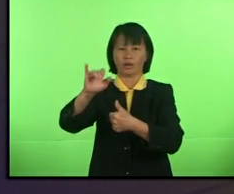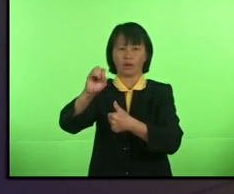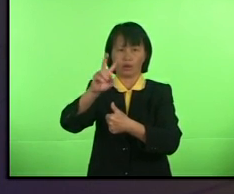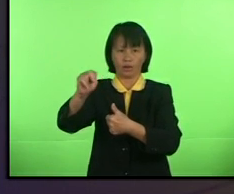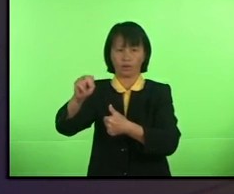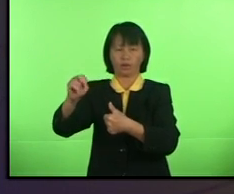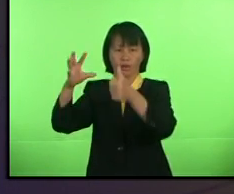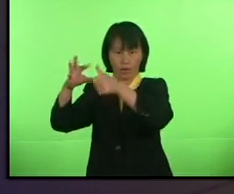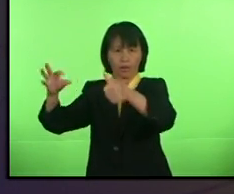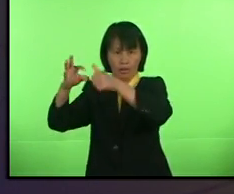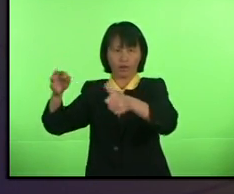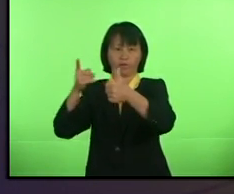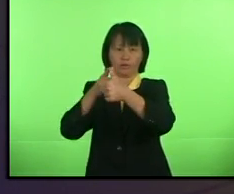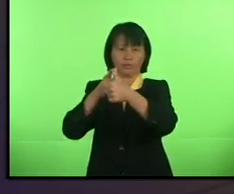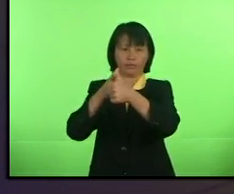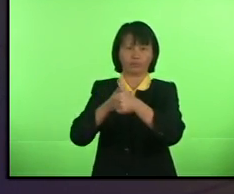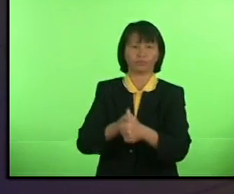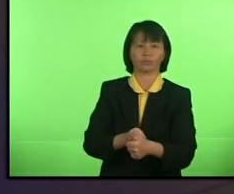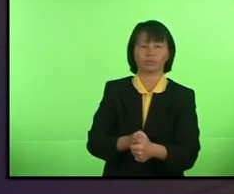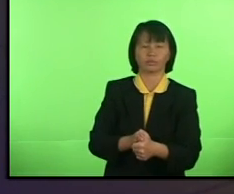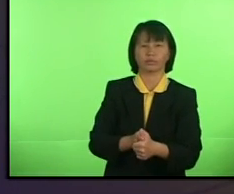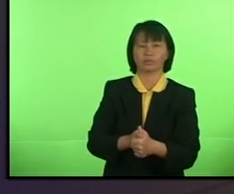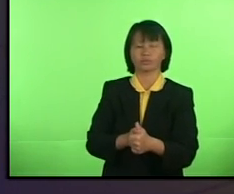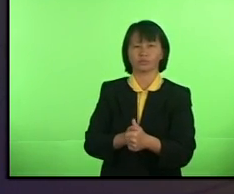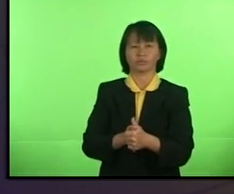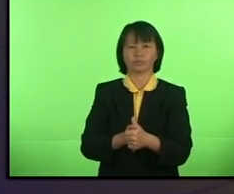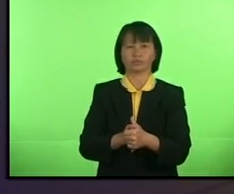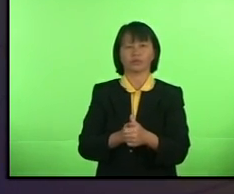The explanation essay, okay,